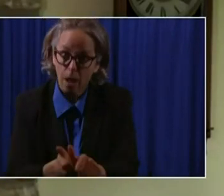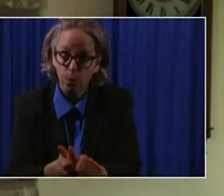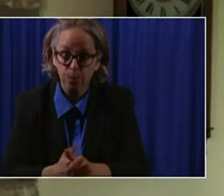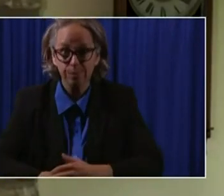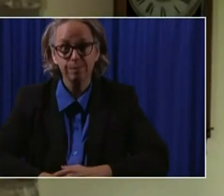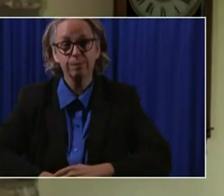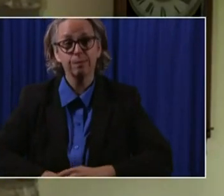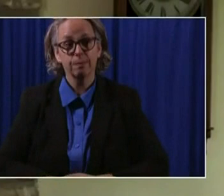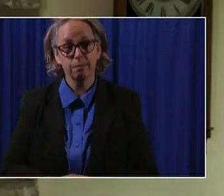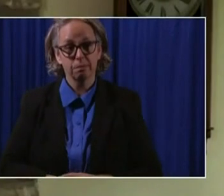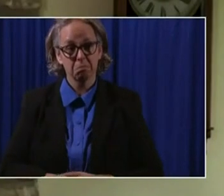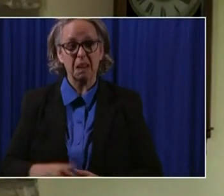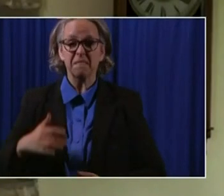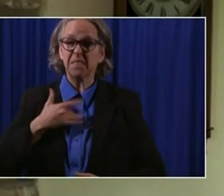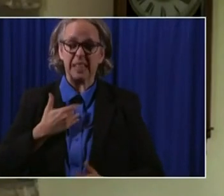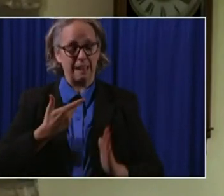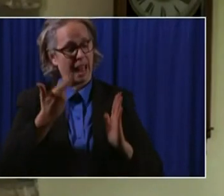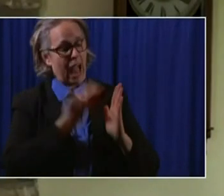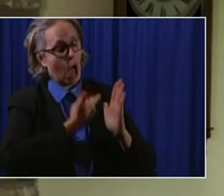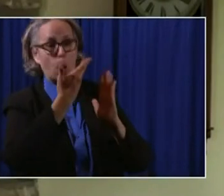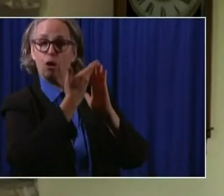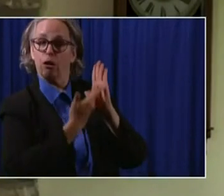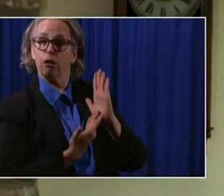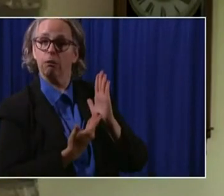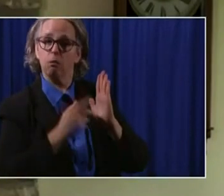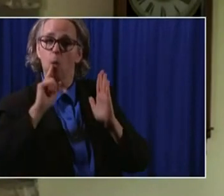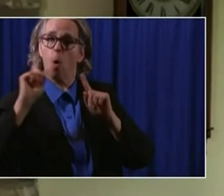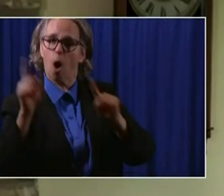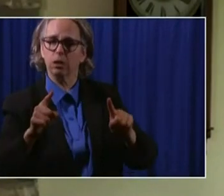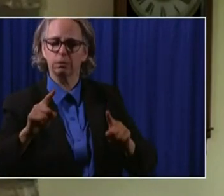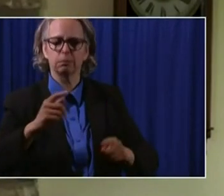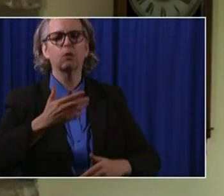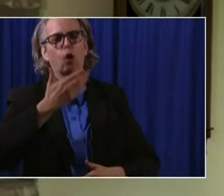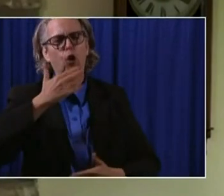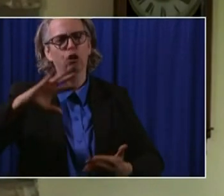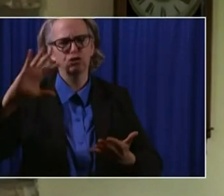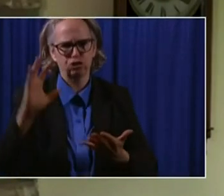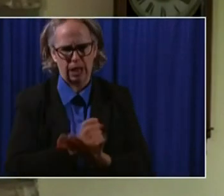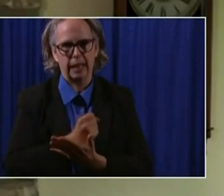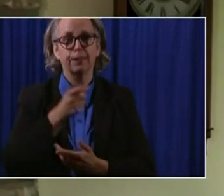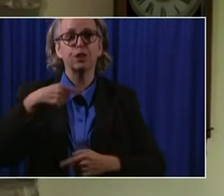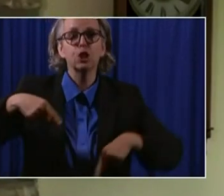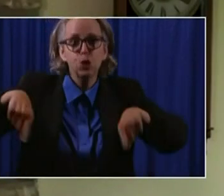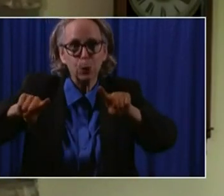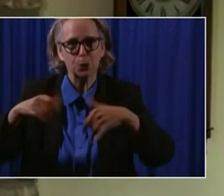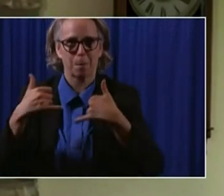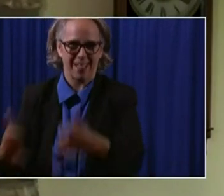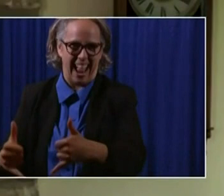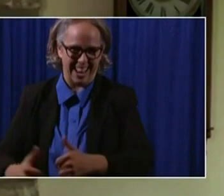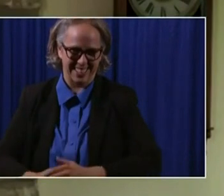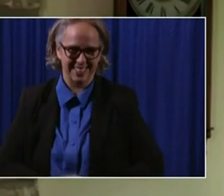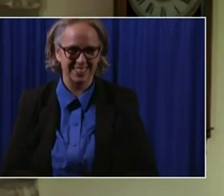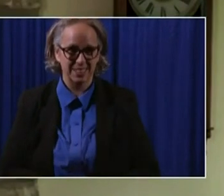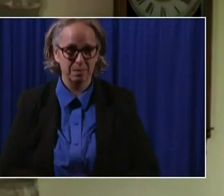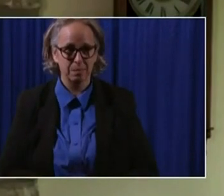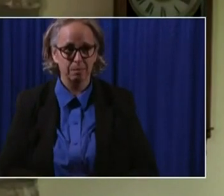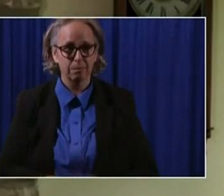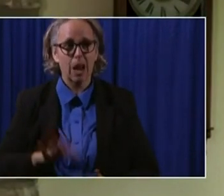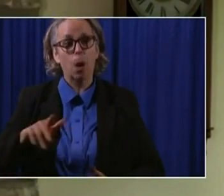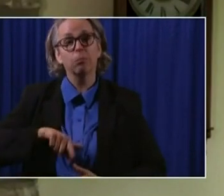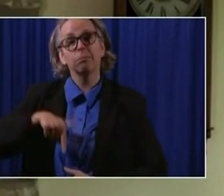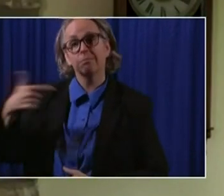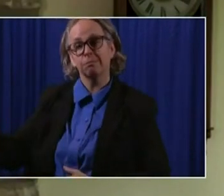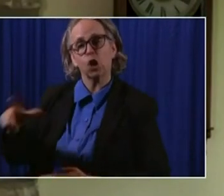best chance of being able to play a season. Let me now turn it over to Lieutenant Governor. Sean, we're a